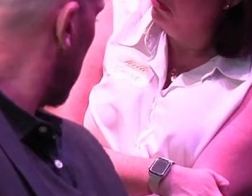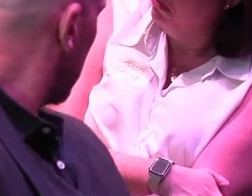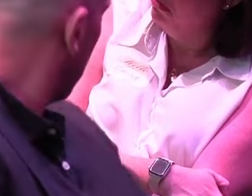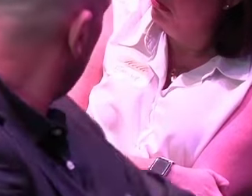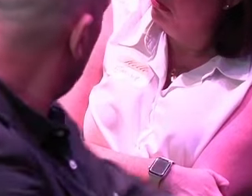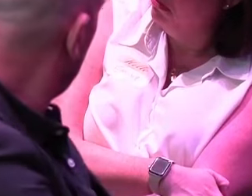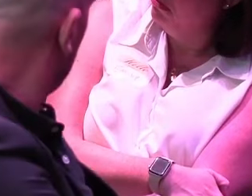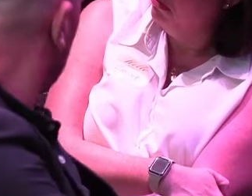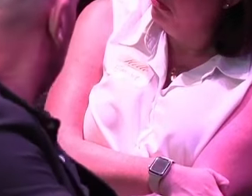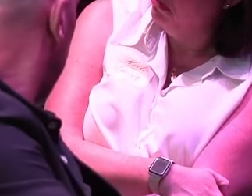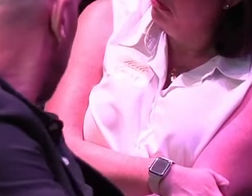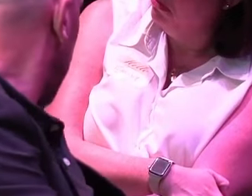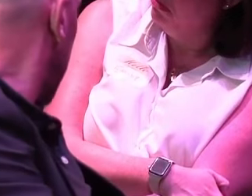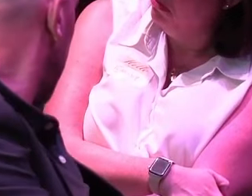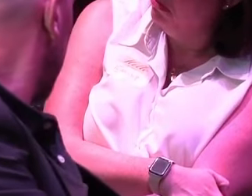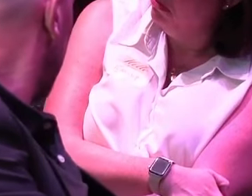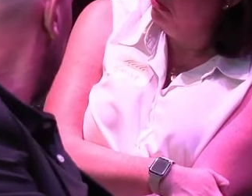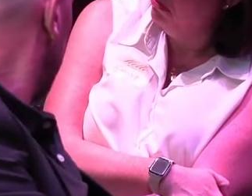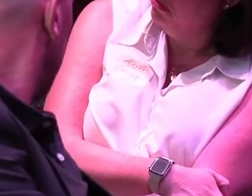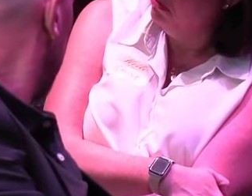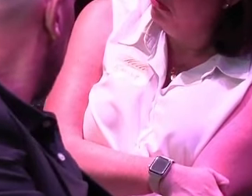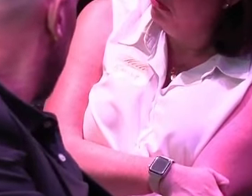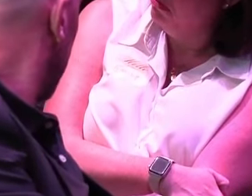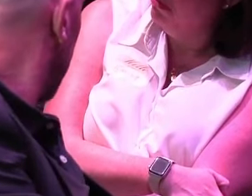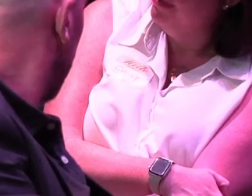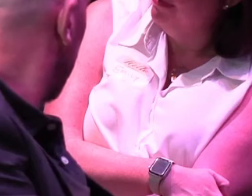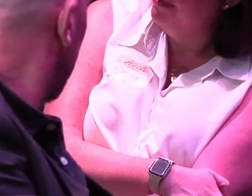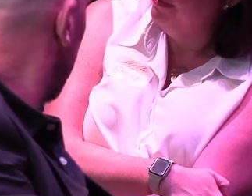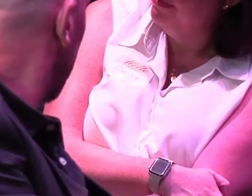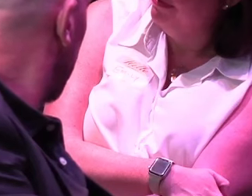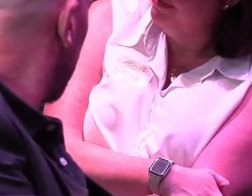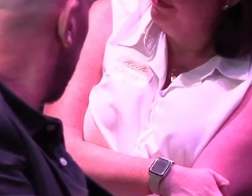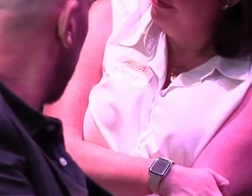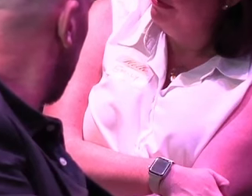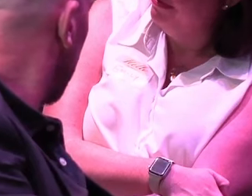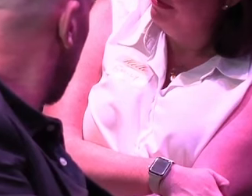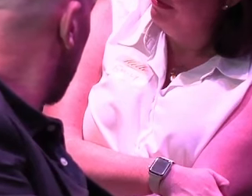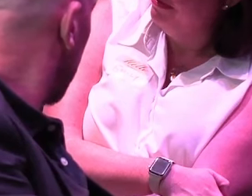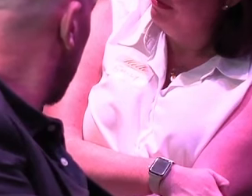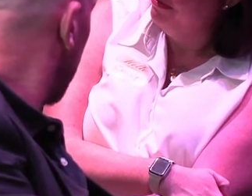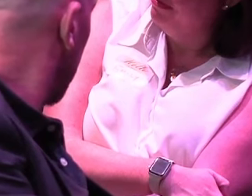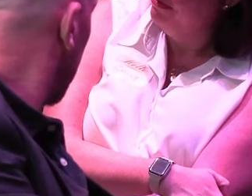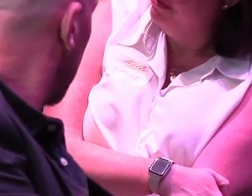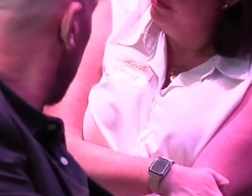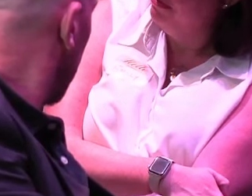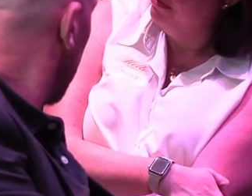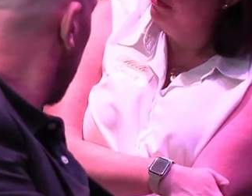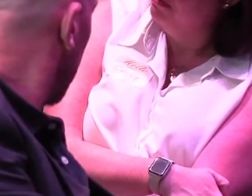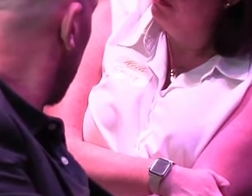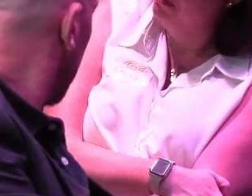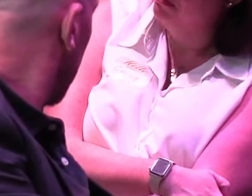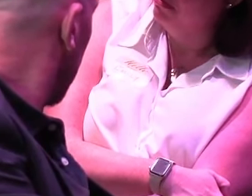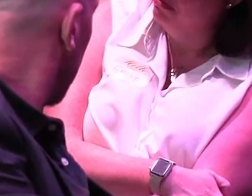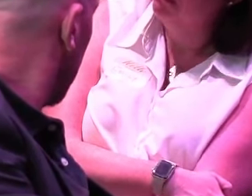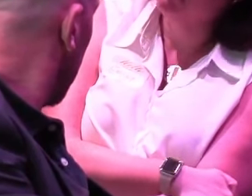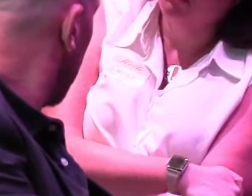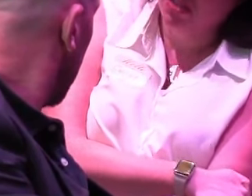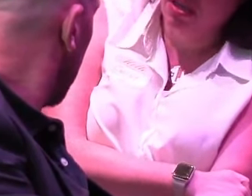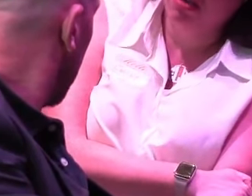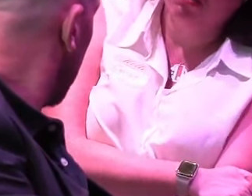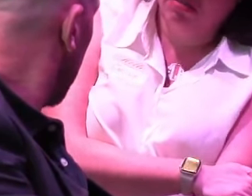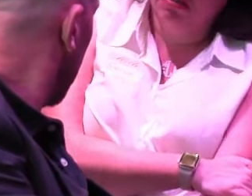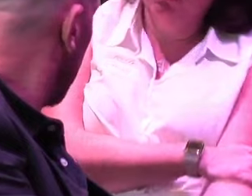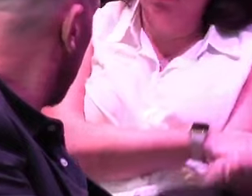We've been lending our skills, and I don't take, this is humble people. We just are stage managers for the MMIW marches. We lend our